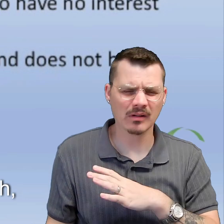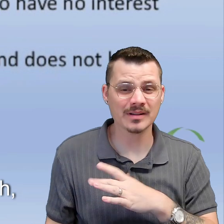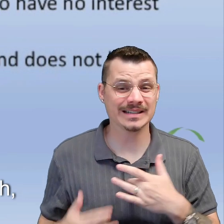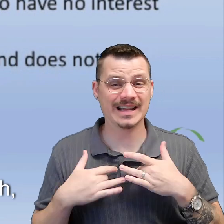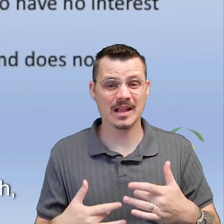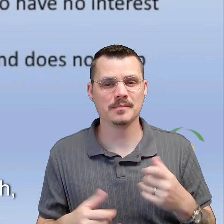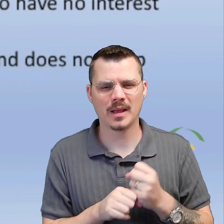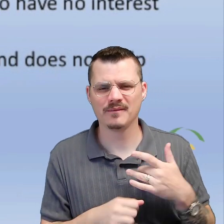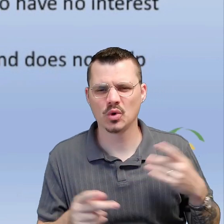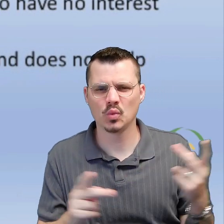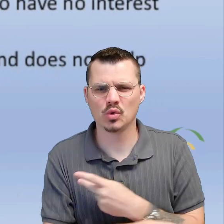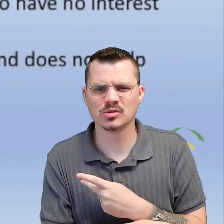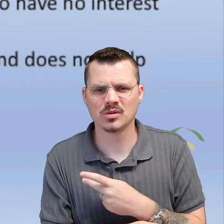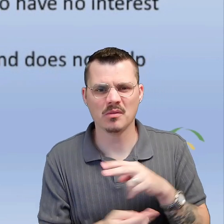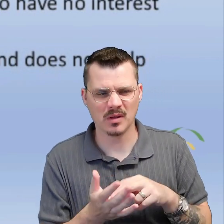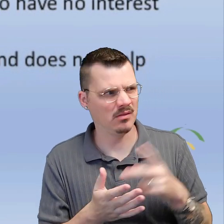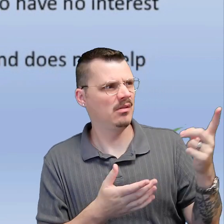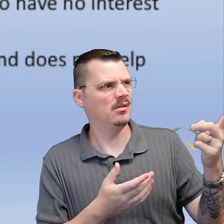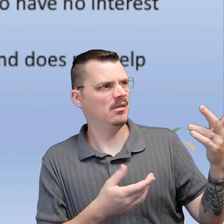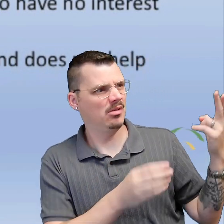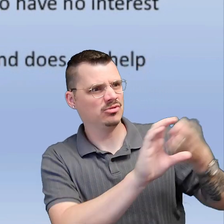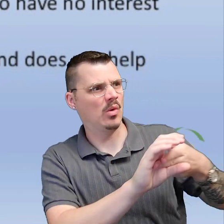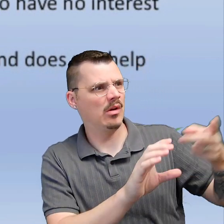feel worse. Oh, you're in on it.